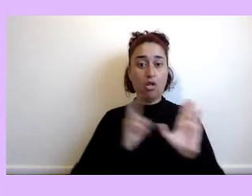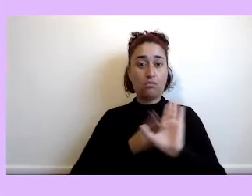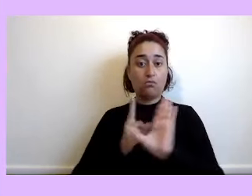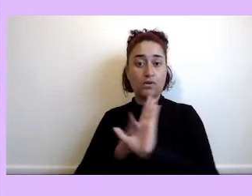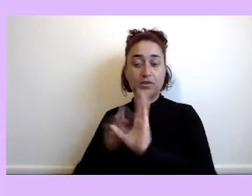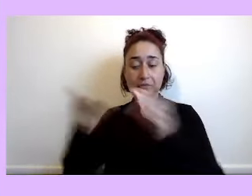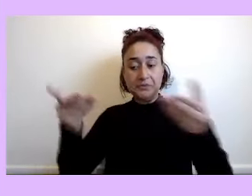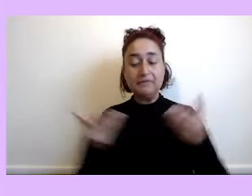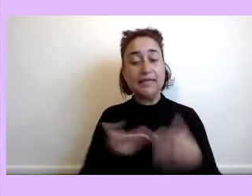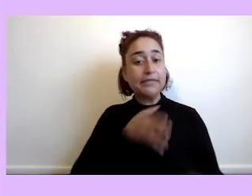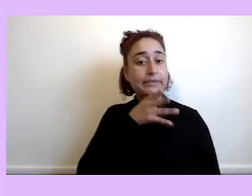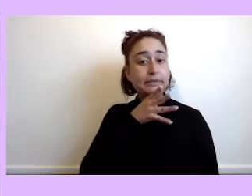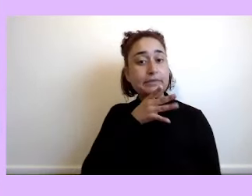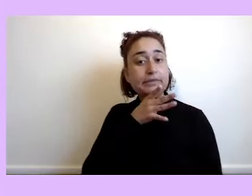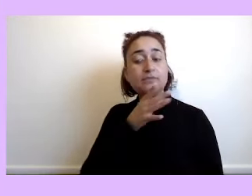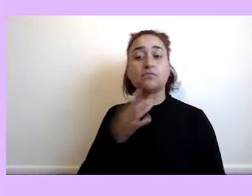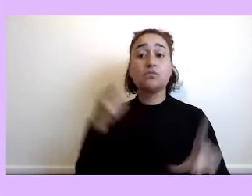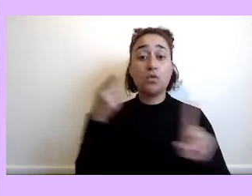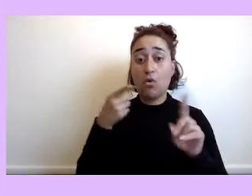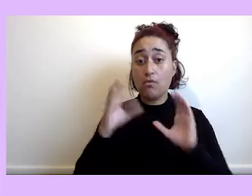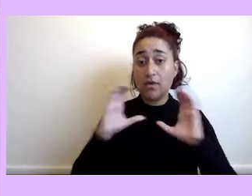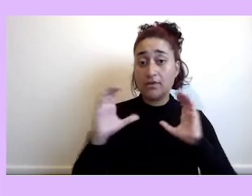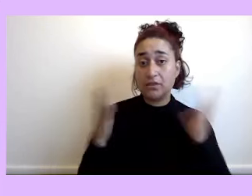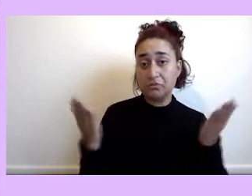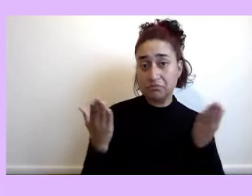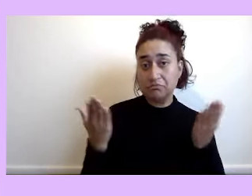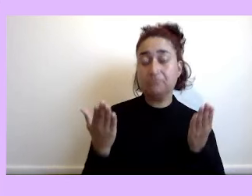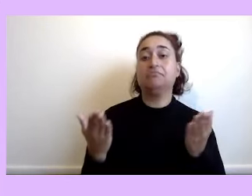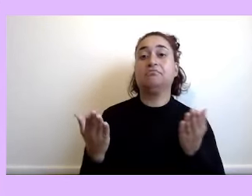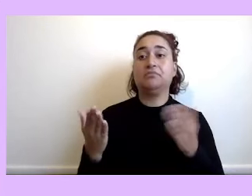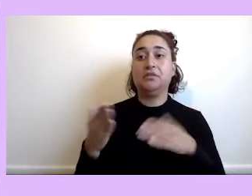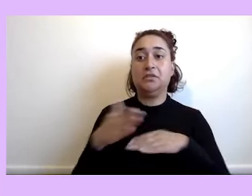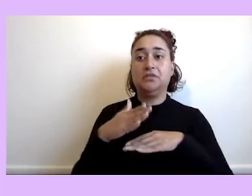speak. The goal of the conversation format is to surface